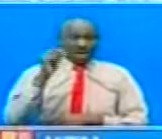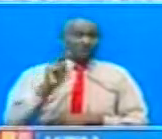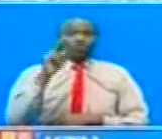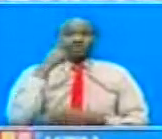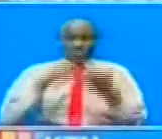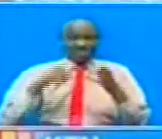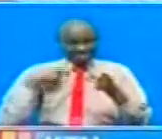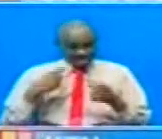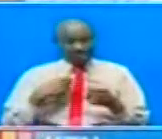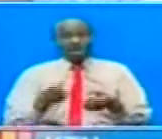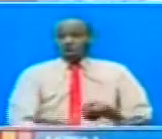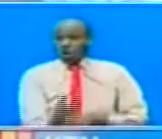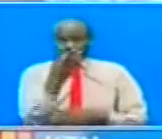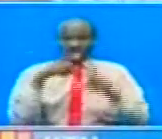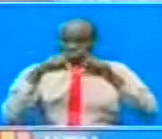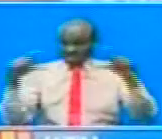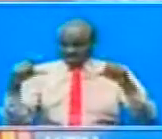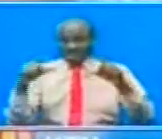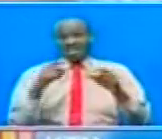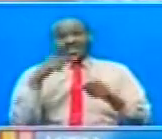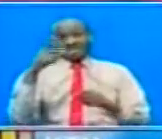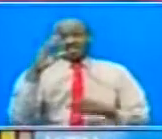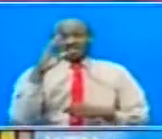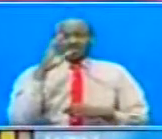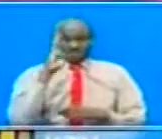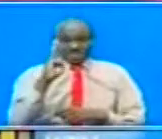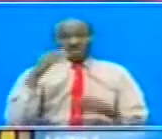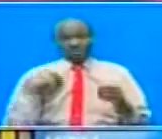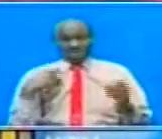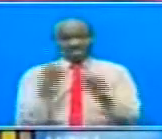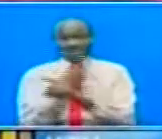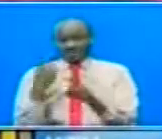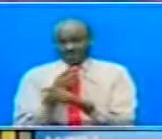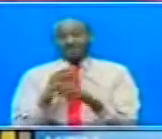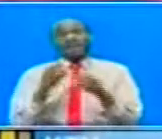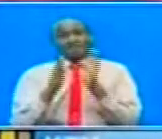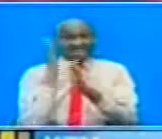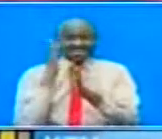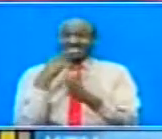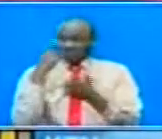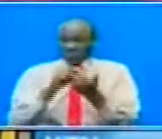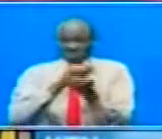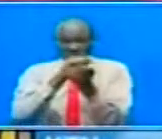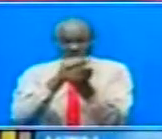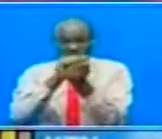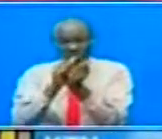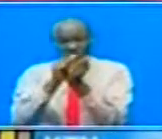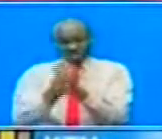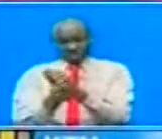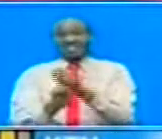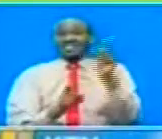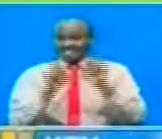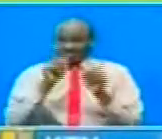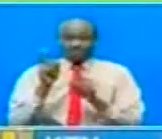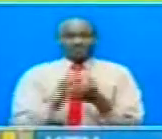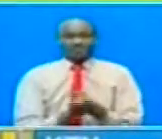Card, a product of KCB in partnership with a number of commuter buses, termed the transition as a milestone in the transport